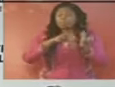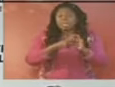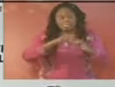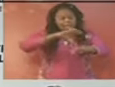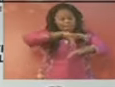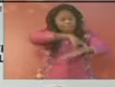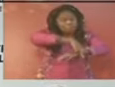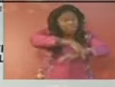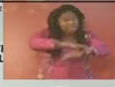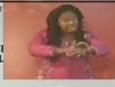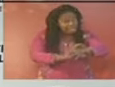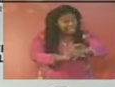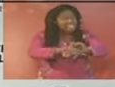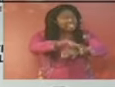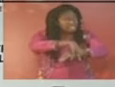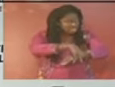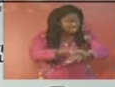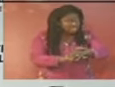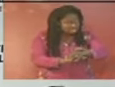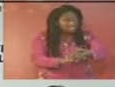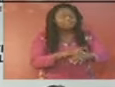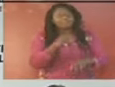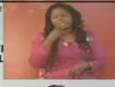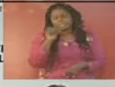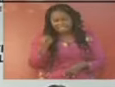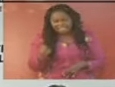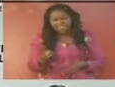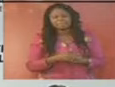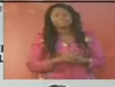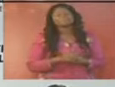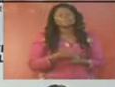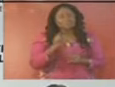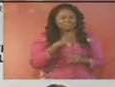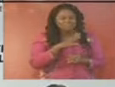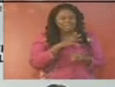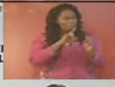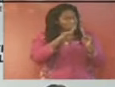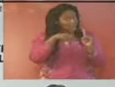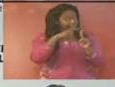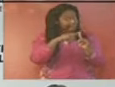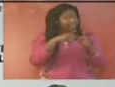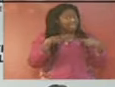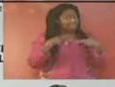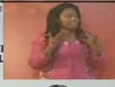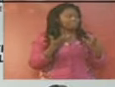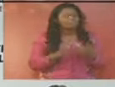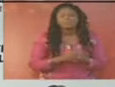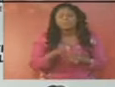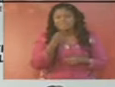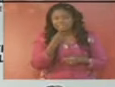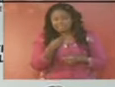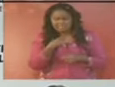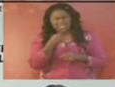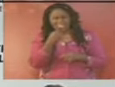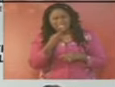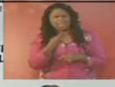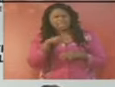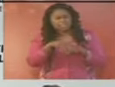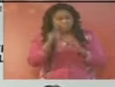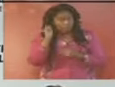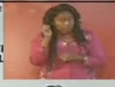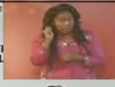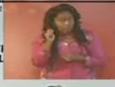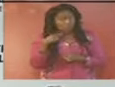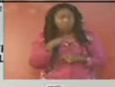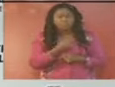Okay, no problem. So as I indicated last week in Tobago, we are looking at it. As soon as we have a firm